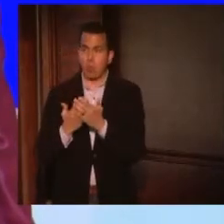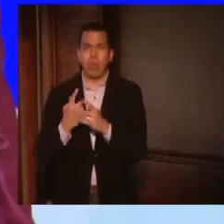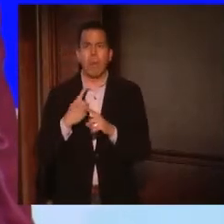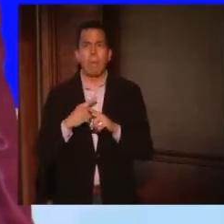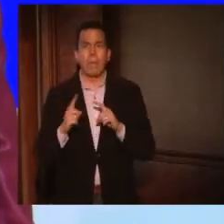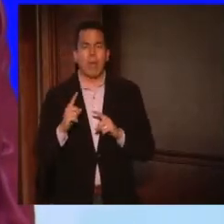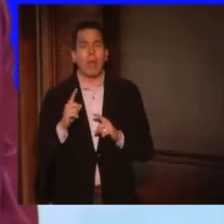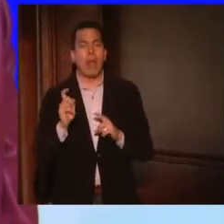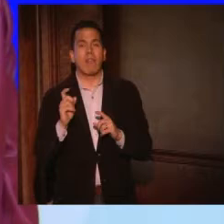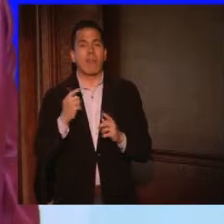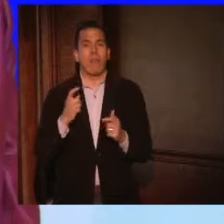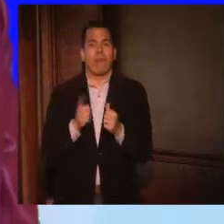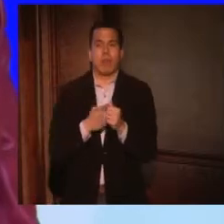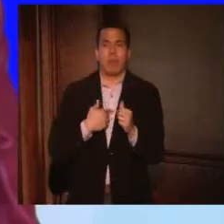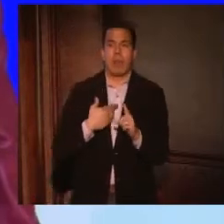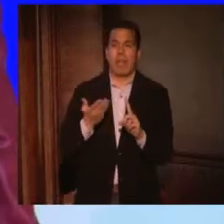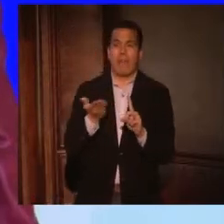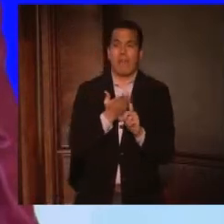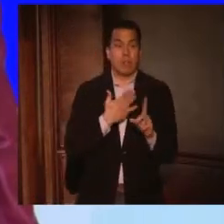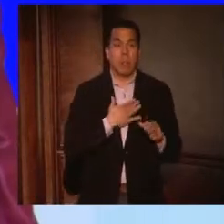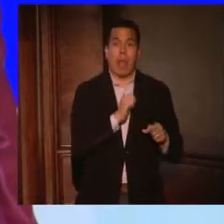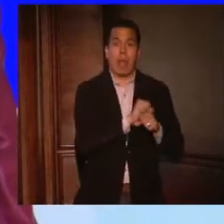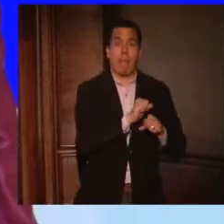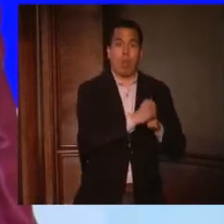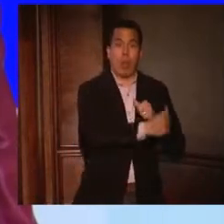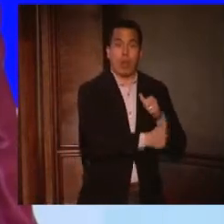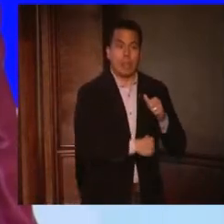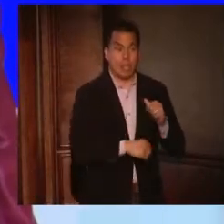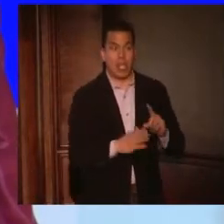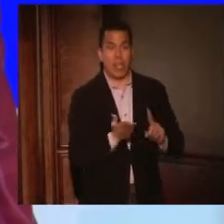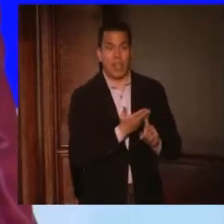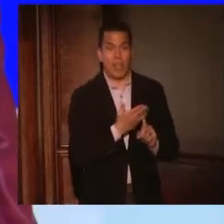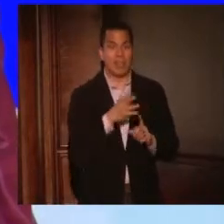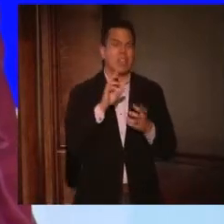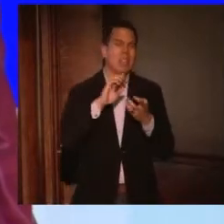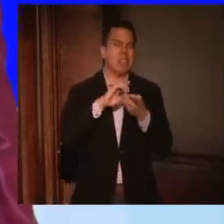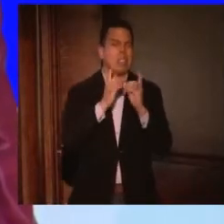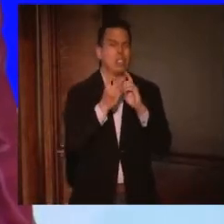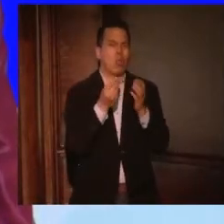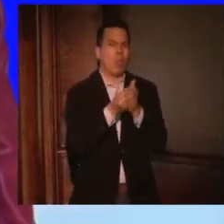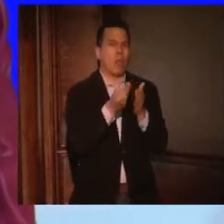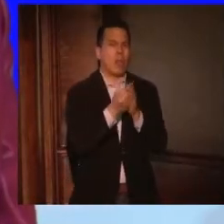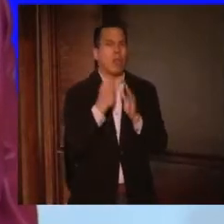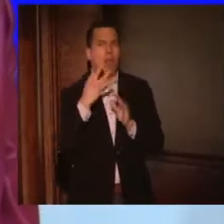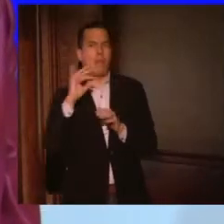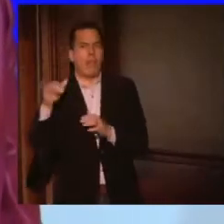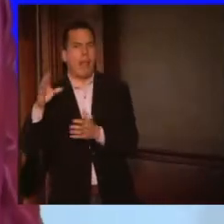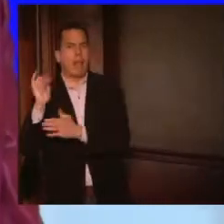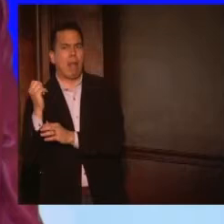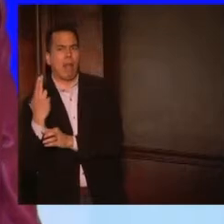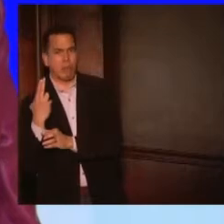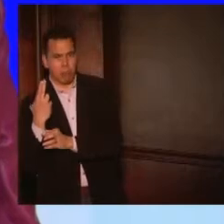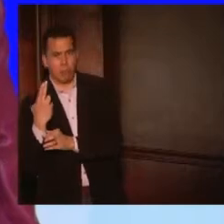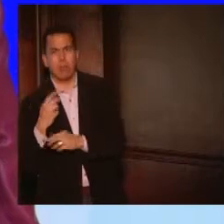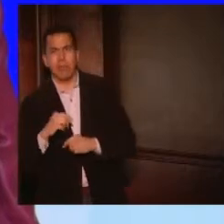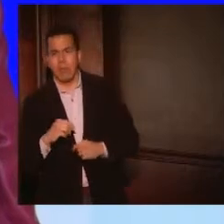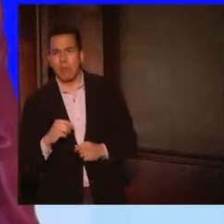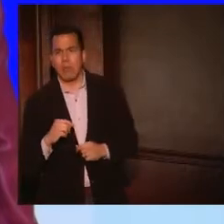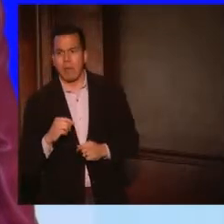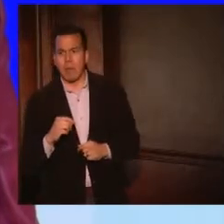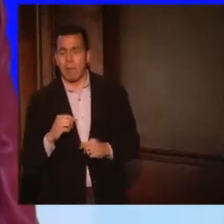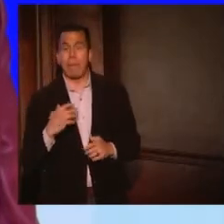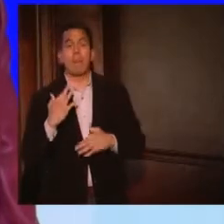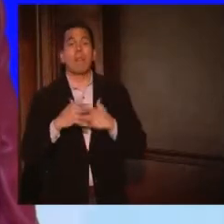have to convince my people and my employees that this is digital version of that Sarofi or hawala, and that's